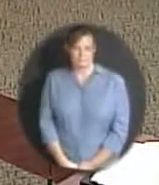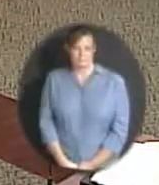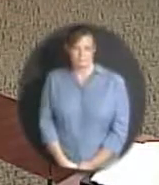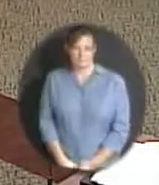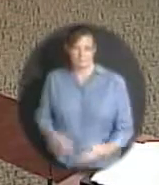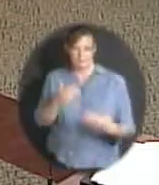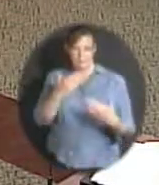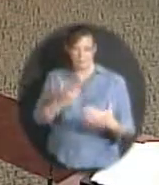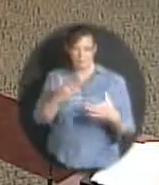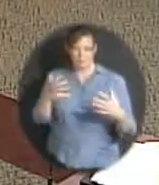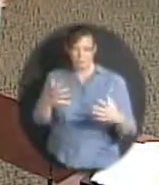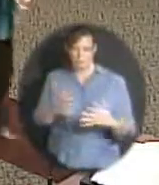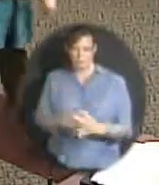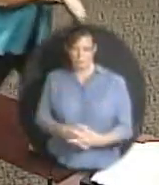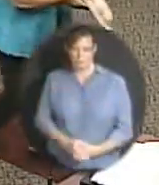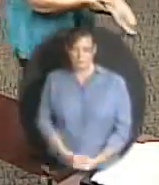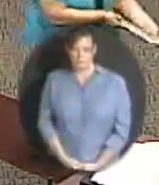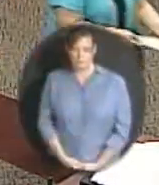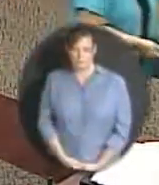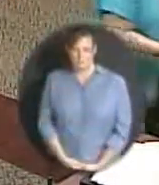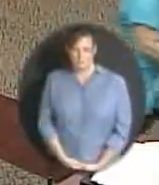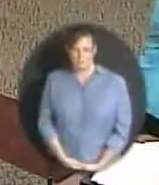Thank you very much.